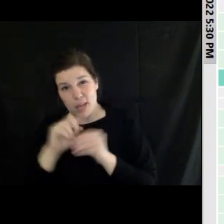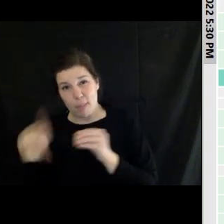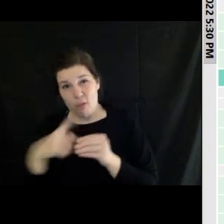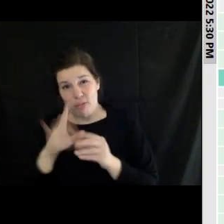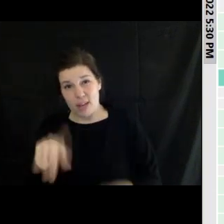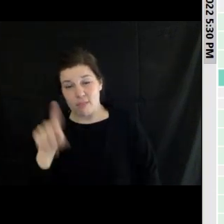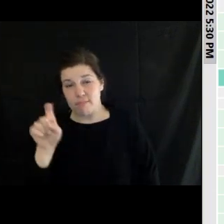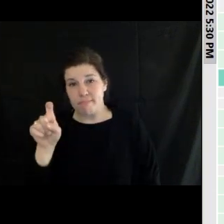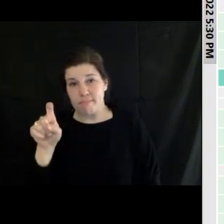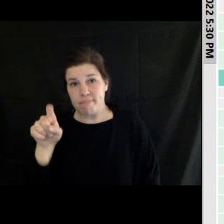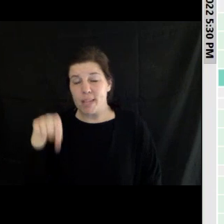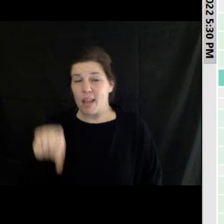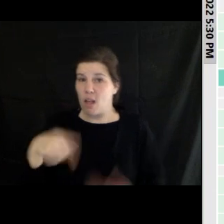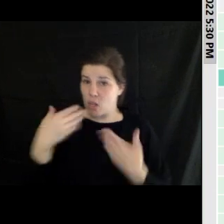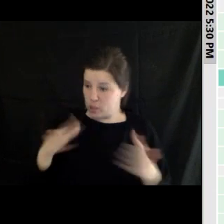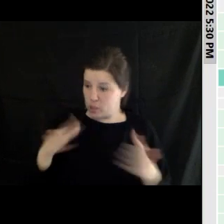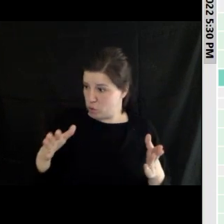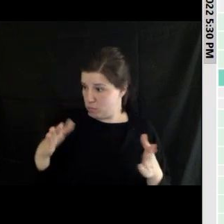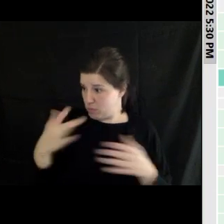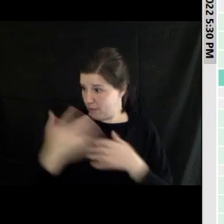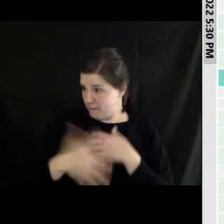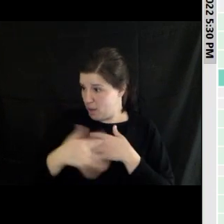This room being used tomorrow, clerk?